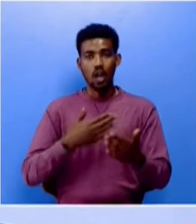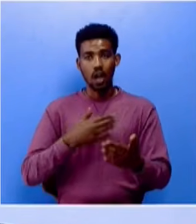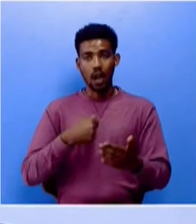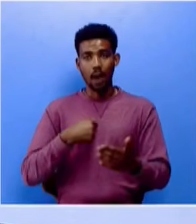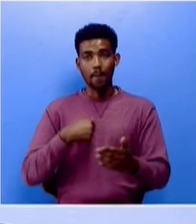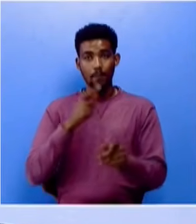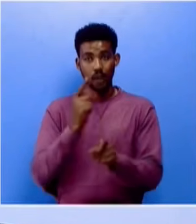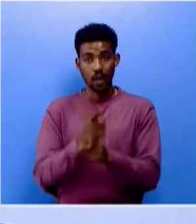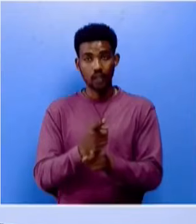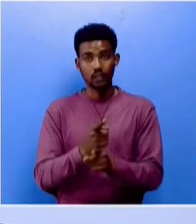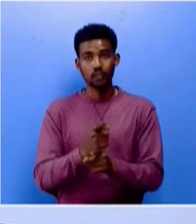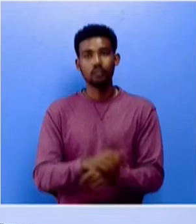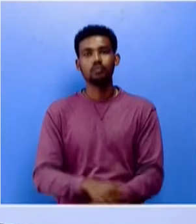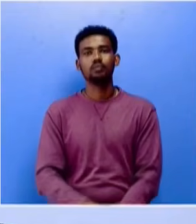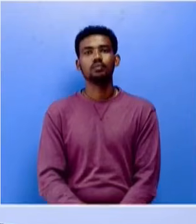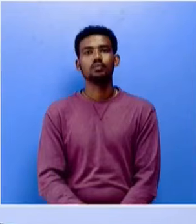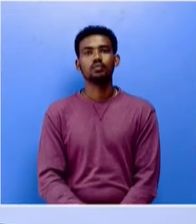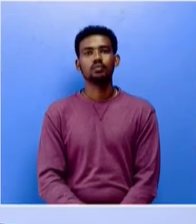derive.